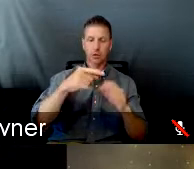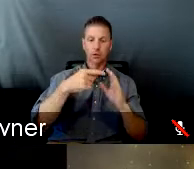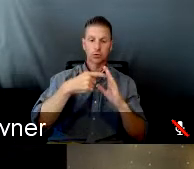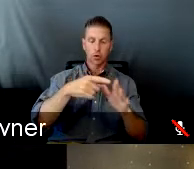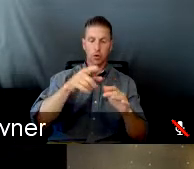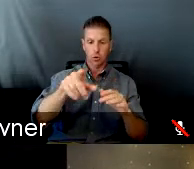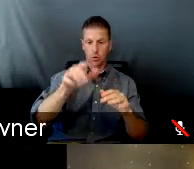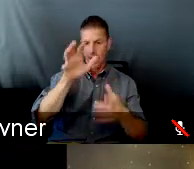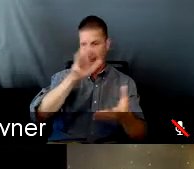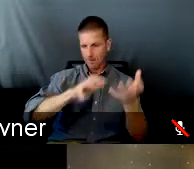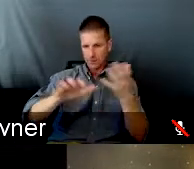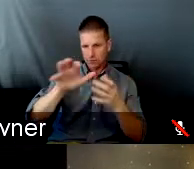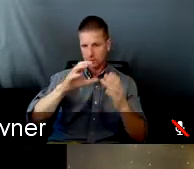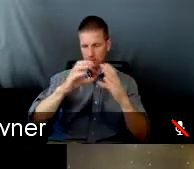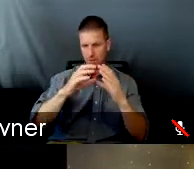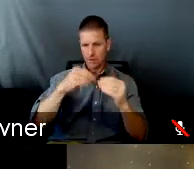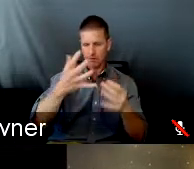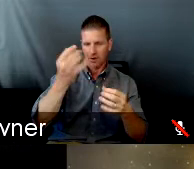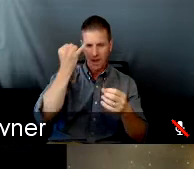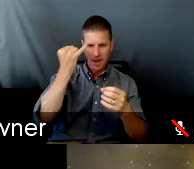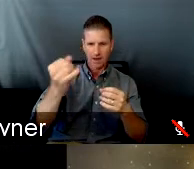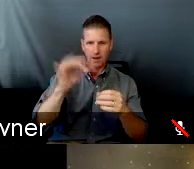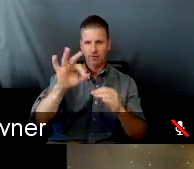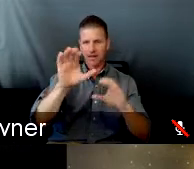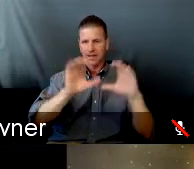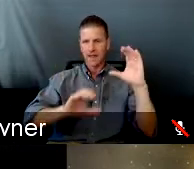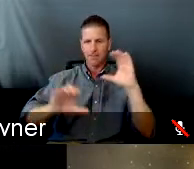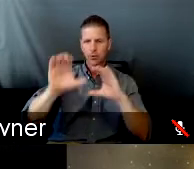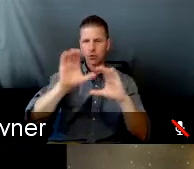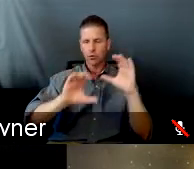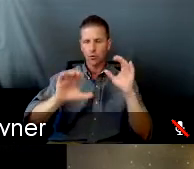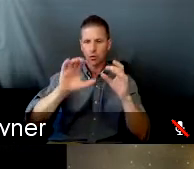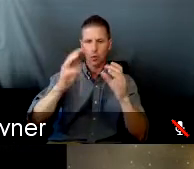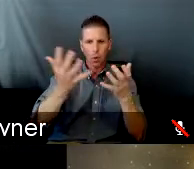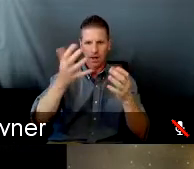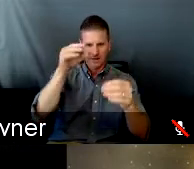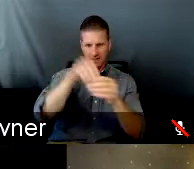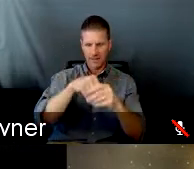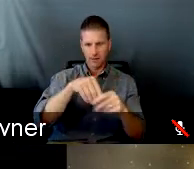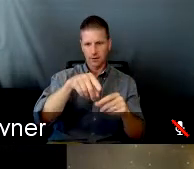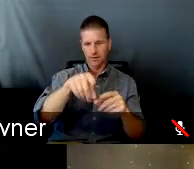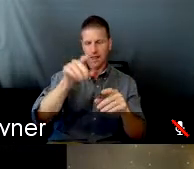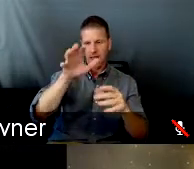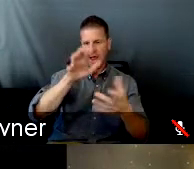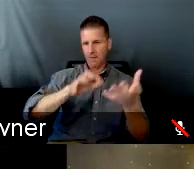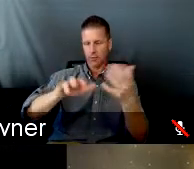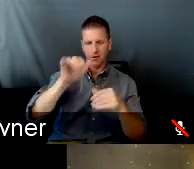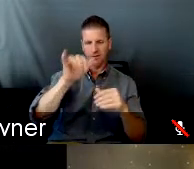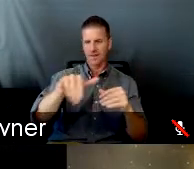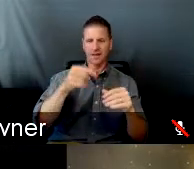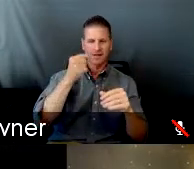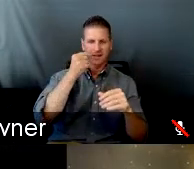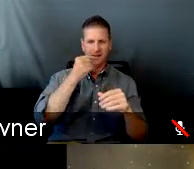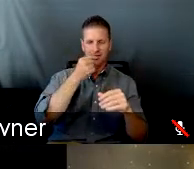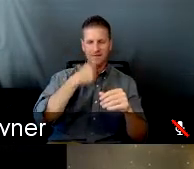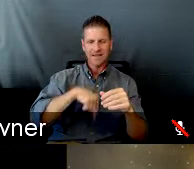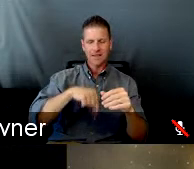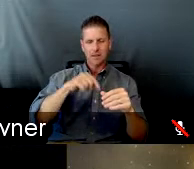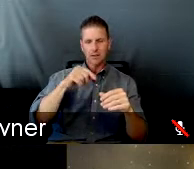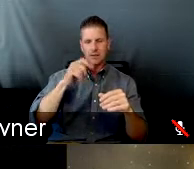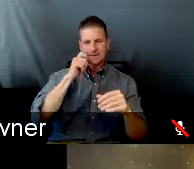planets and gives you some detailed idea of the chemical composition of the atmosphere. But that's really just the thin skin on the top of the